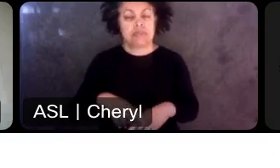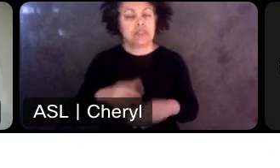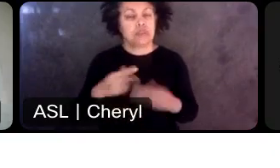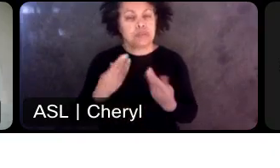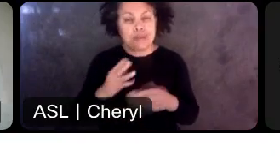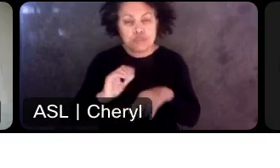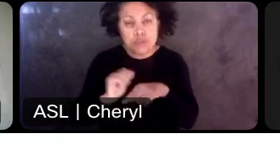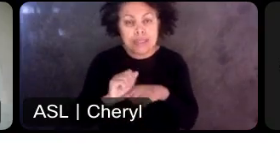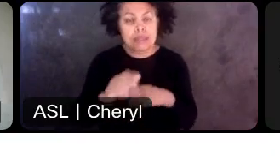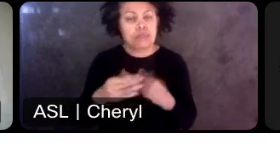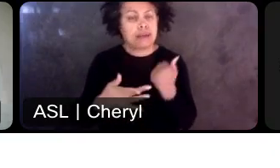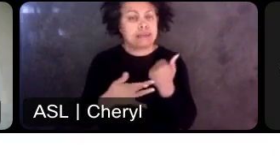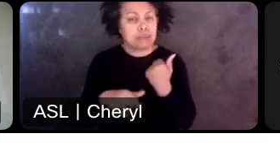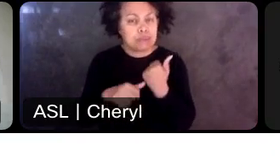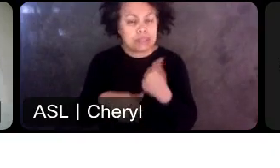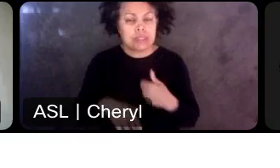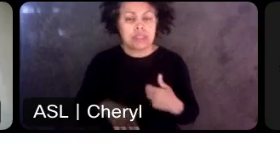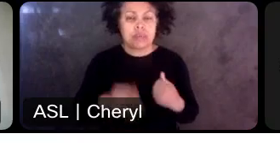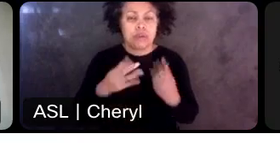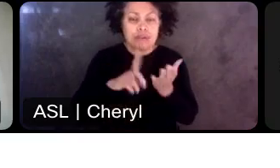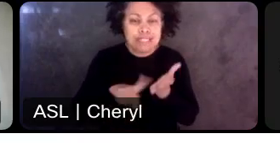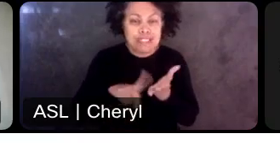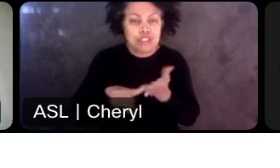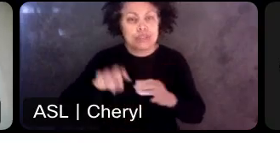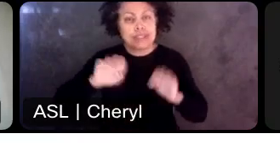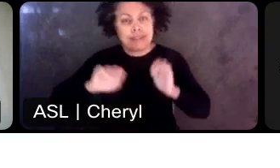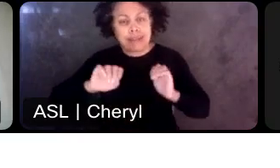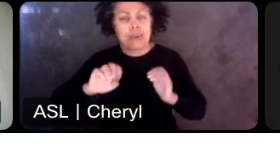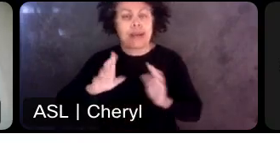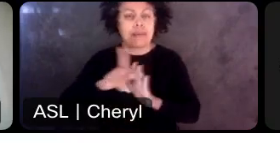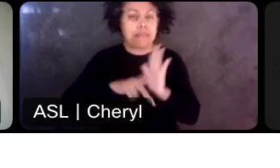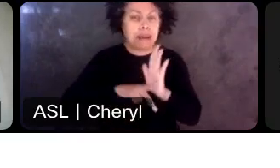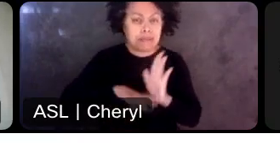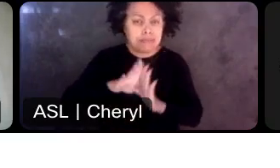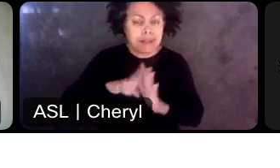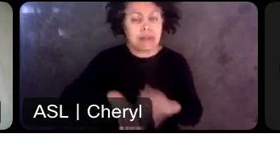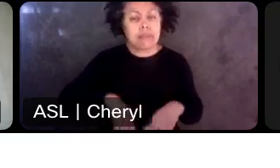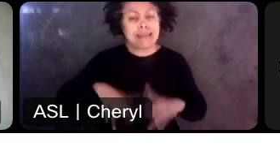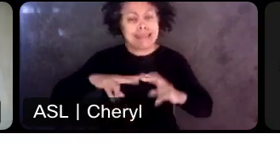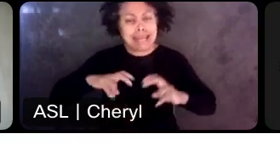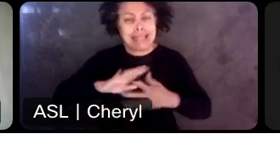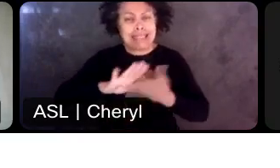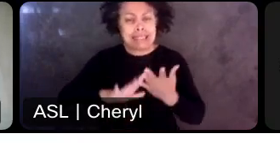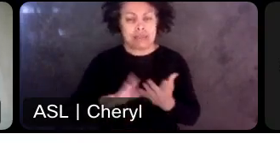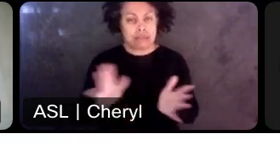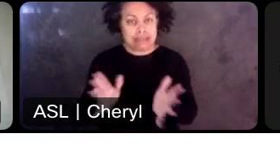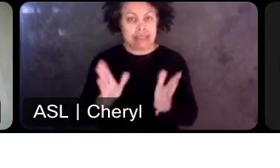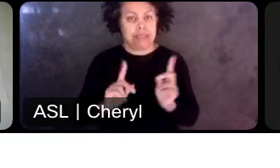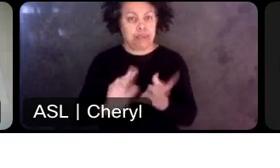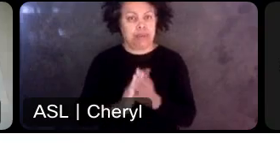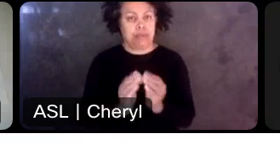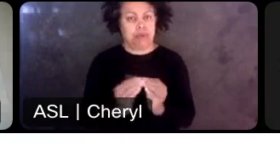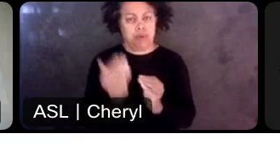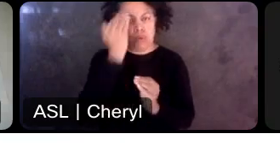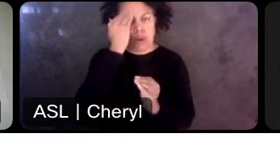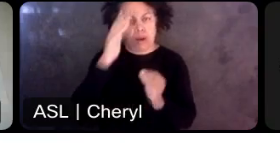assistance, research and evaluation, policy development and analysis, and increasing public awareness on the intersections